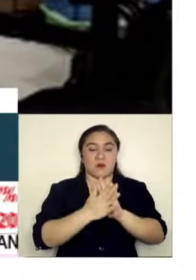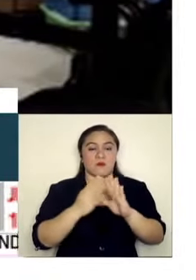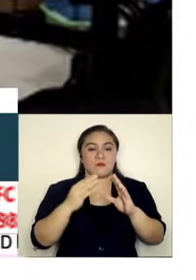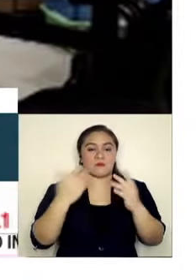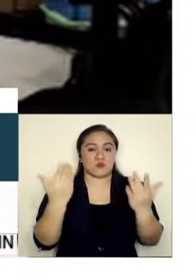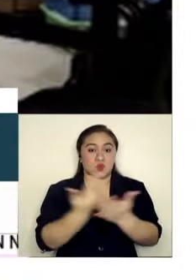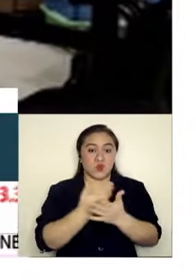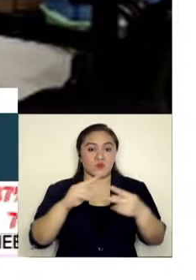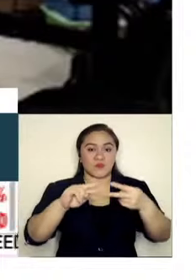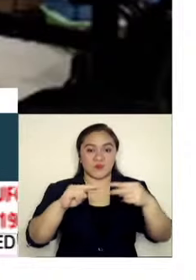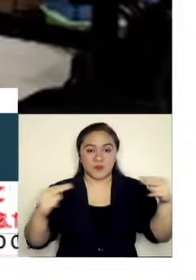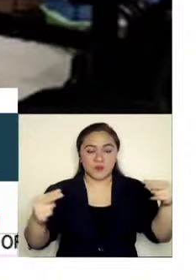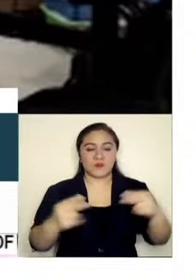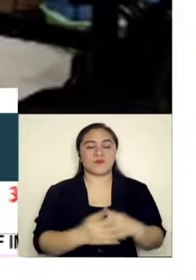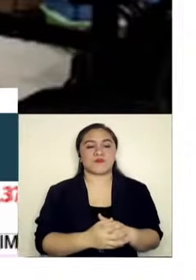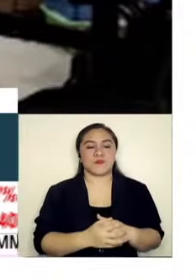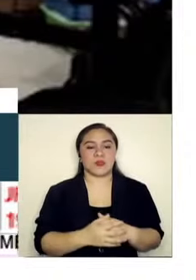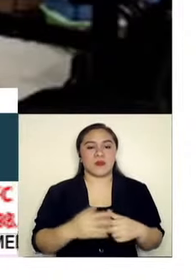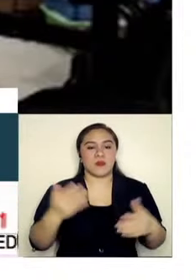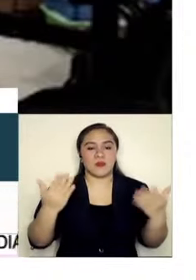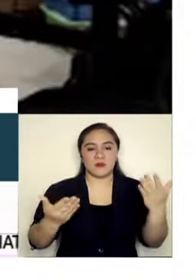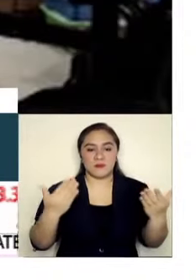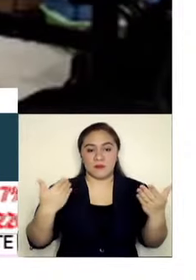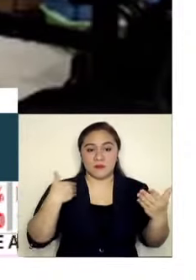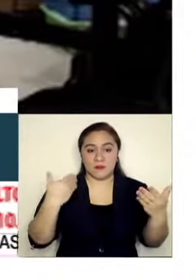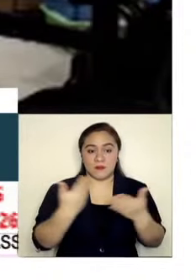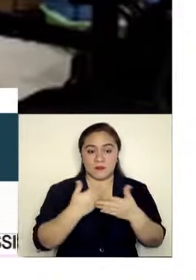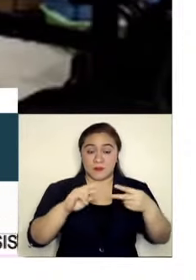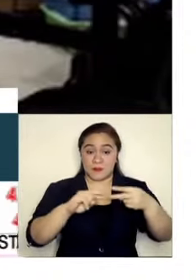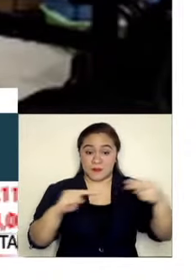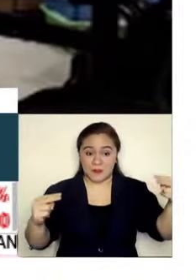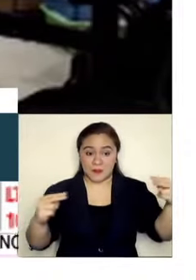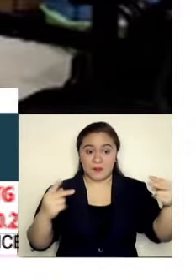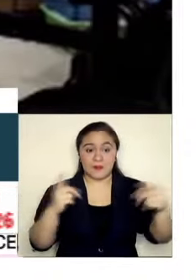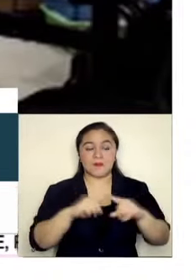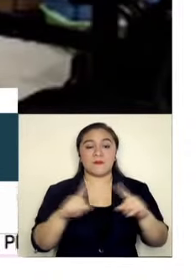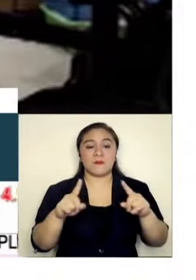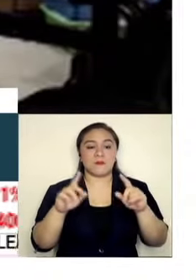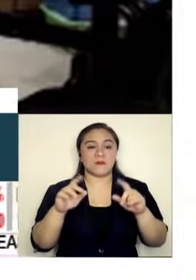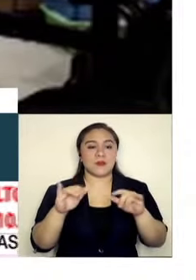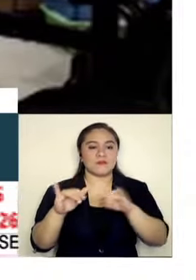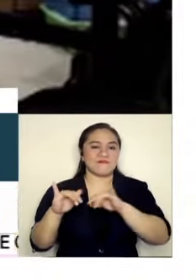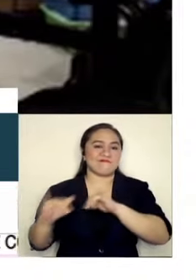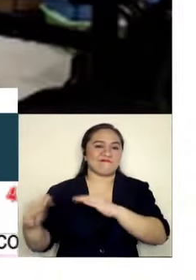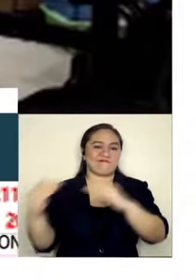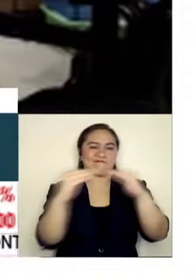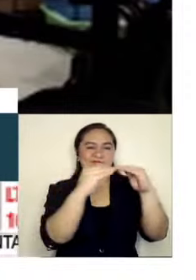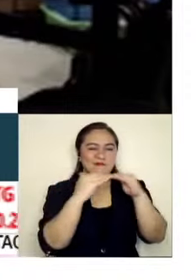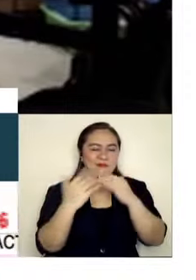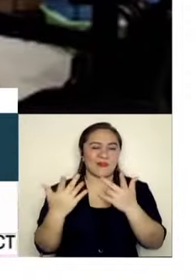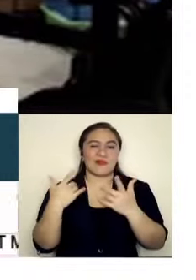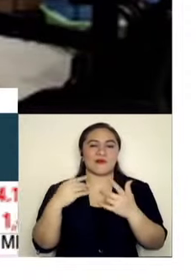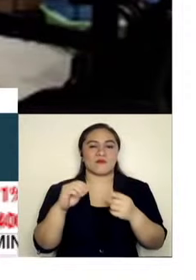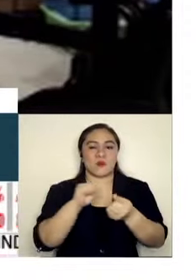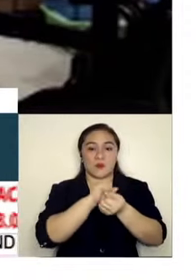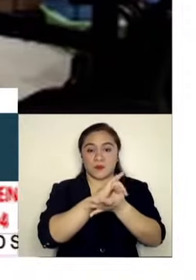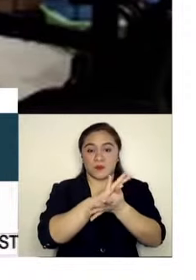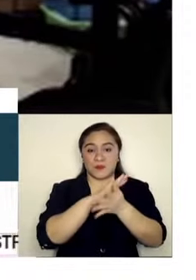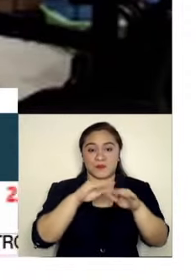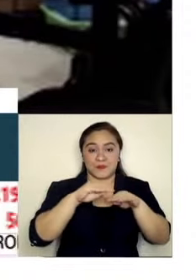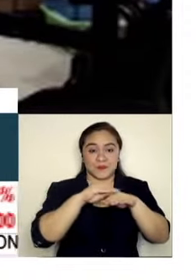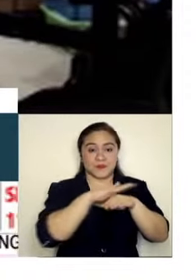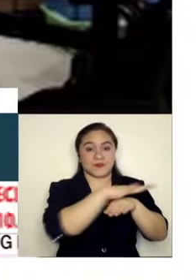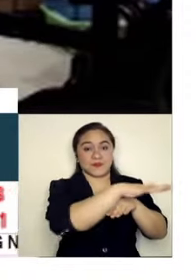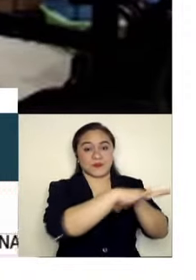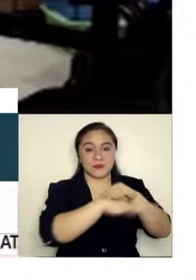variant. We might have a surge, not because of the Delta, but the usually common spread of the COVID virus. Hmm. But